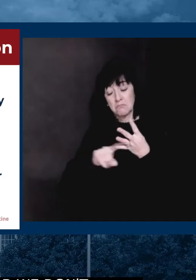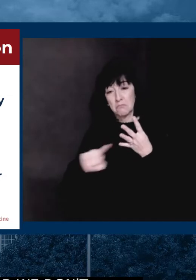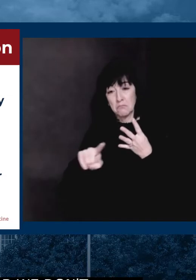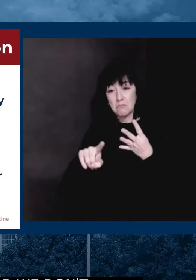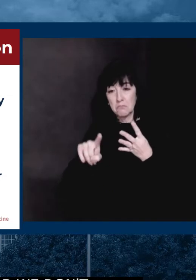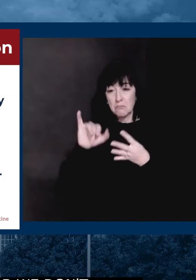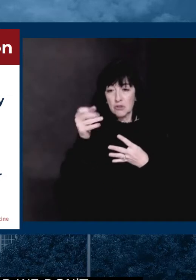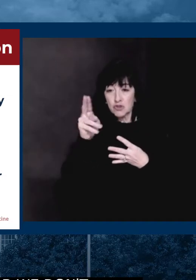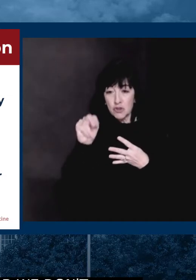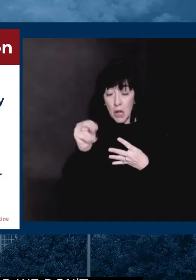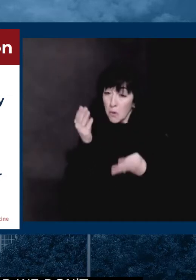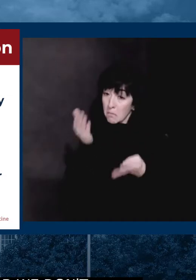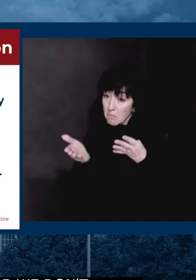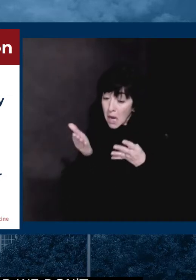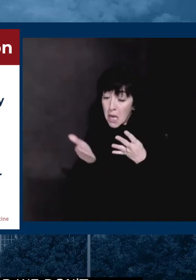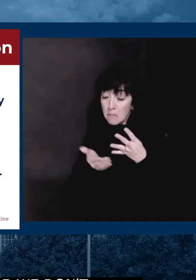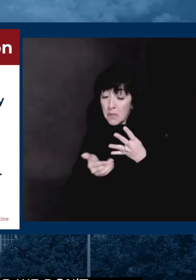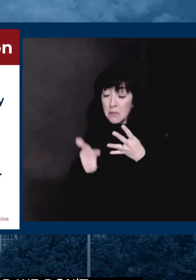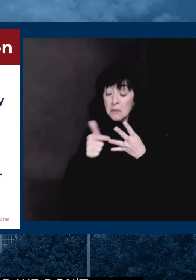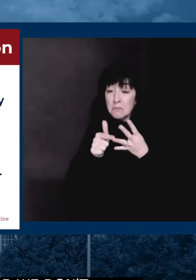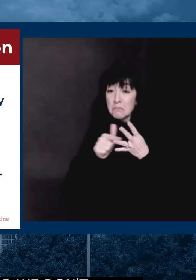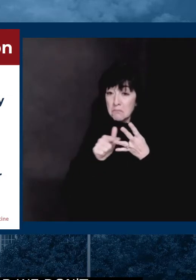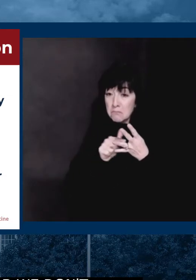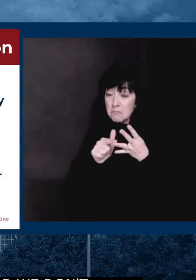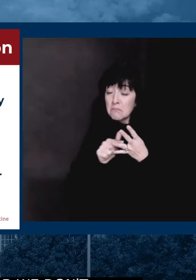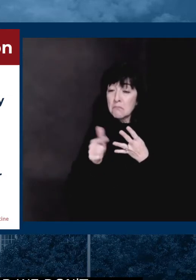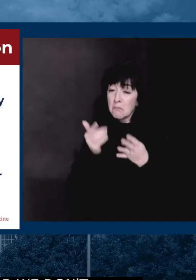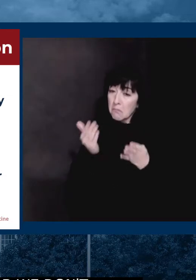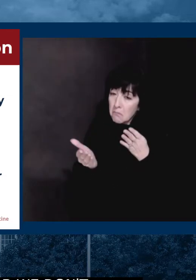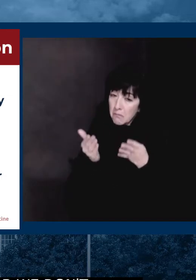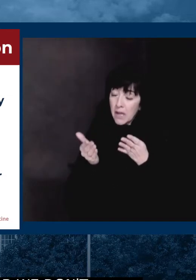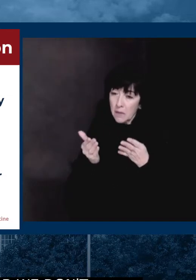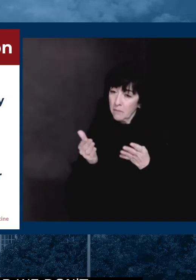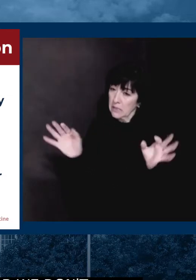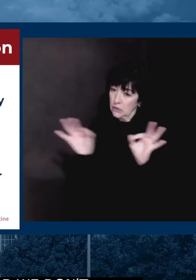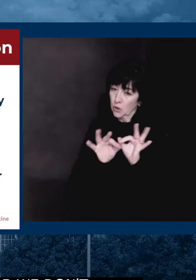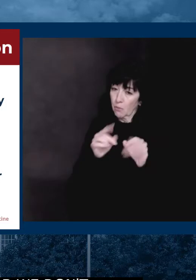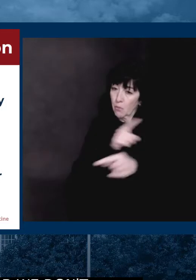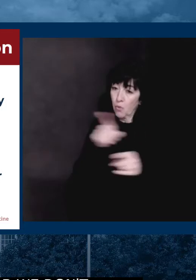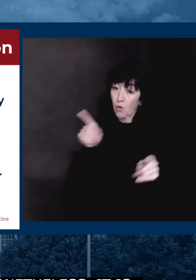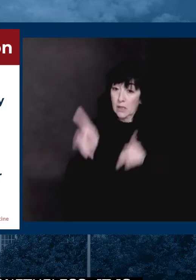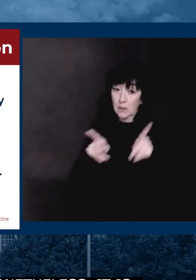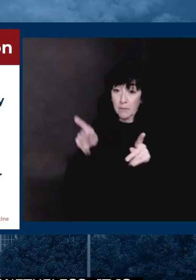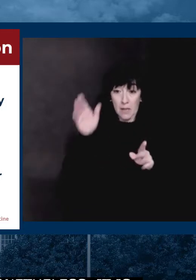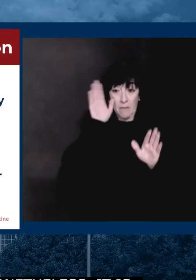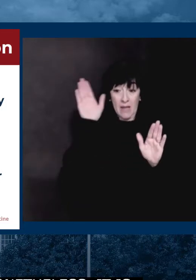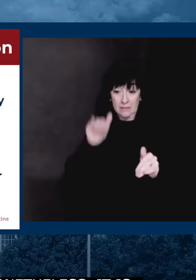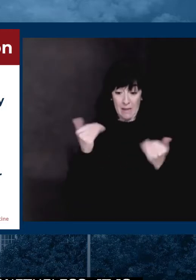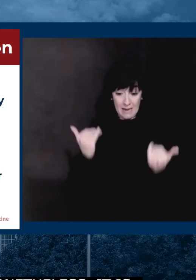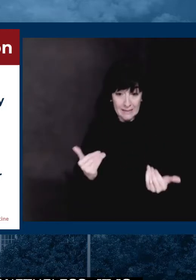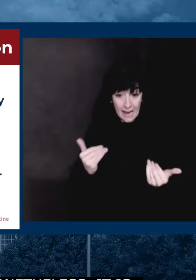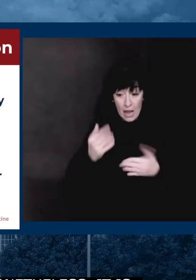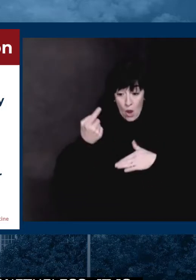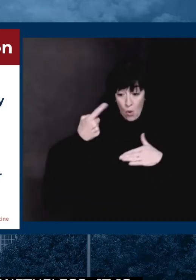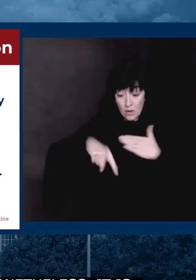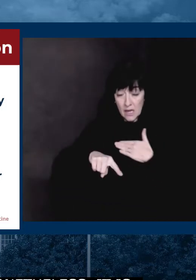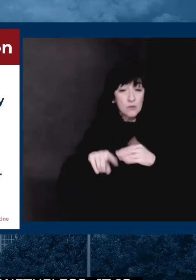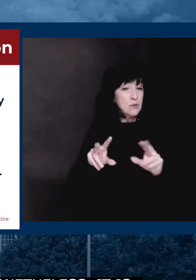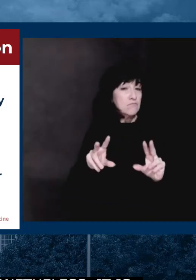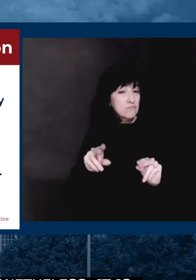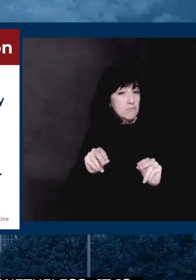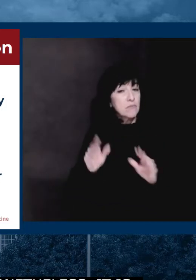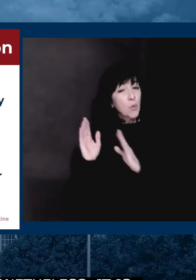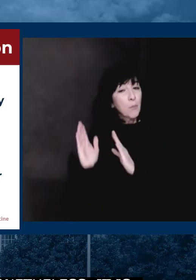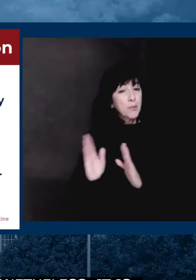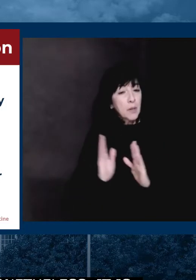it's important that people know now what to expect so we can get plans in place. So in phase